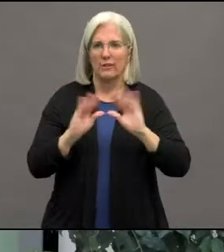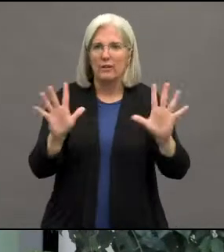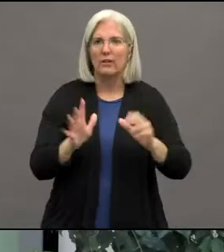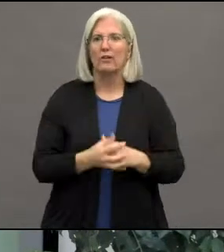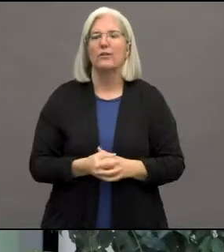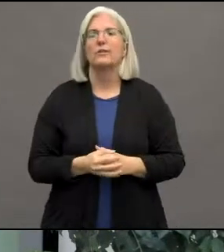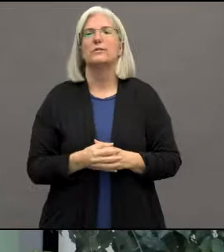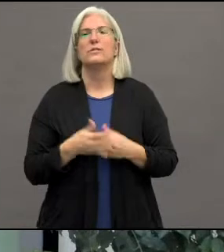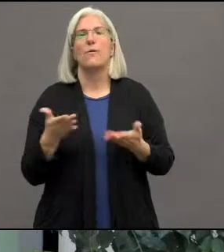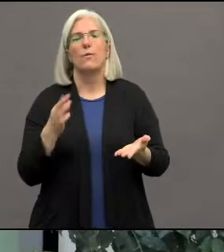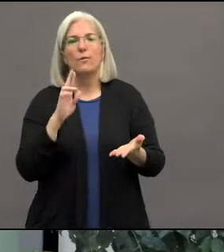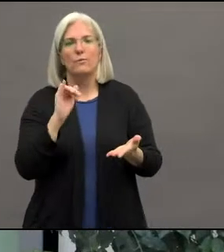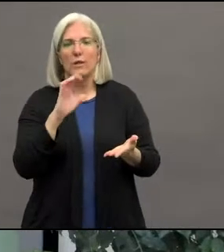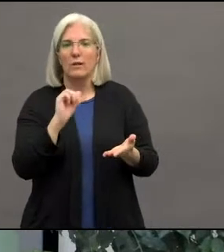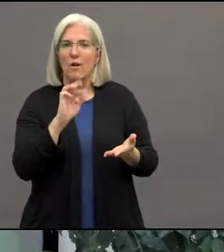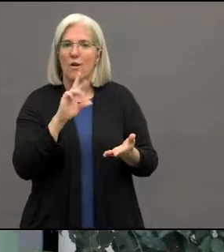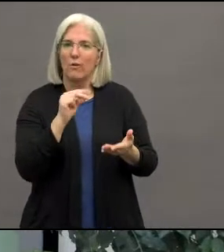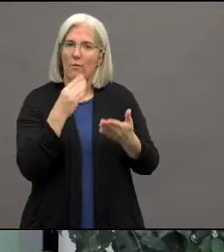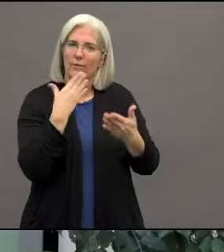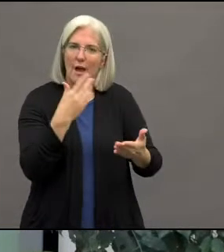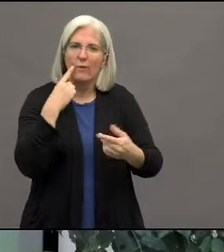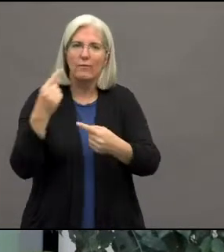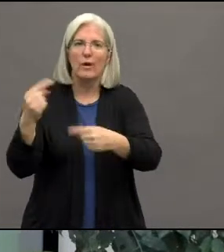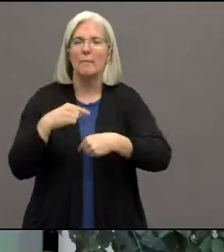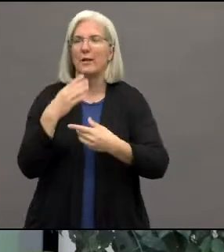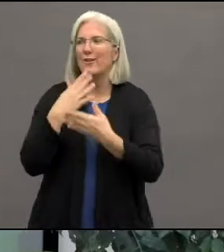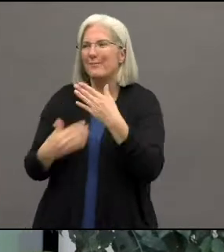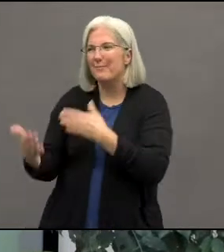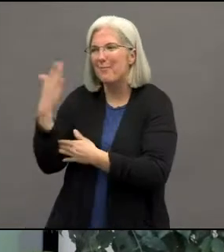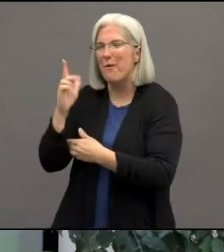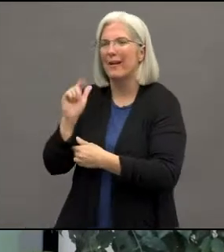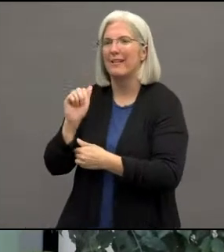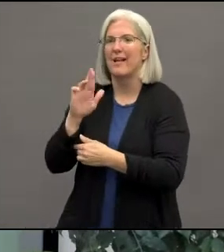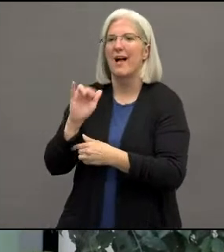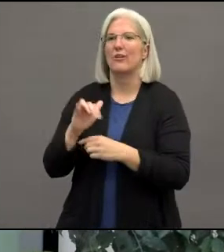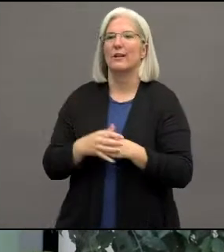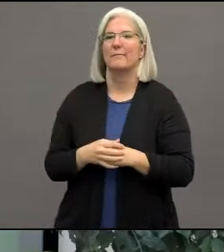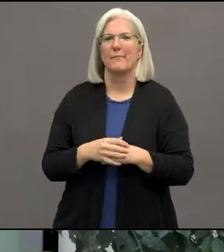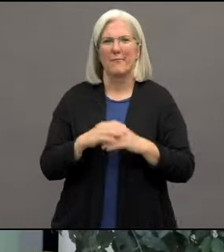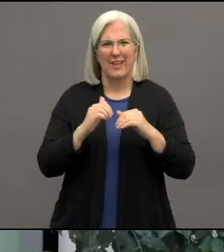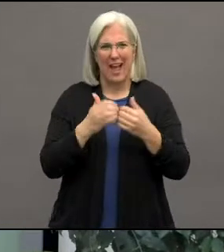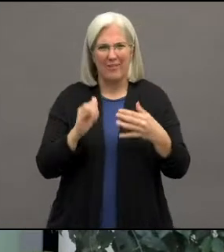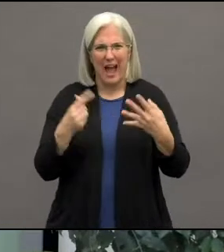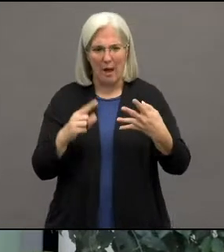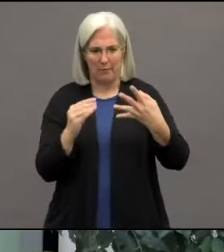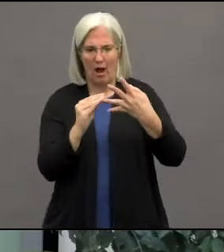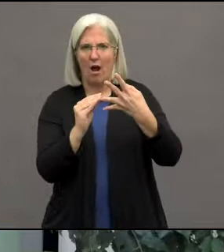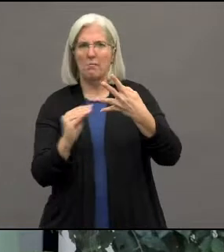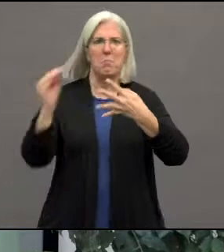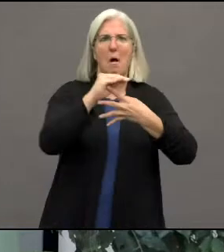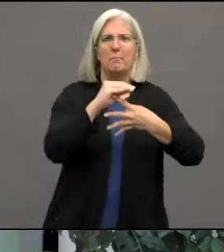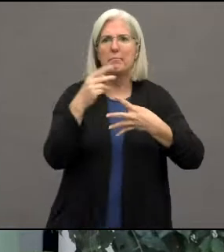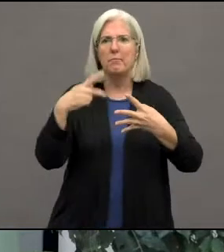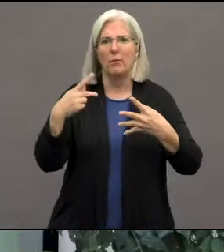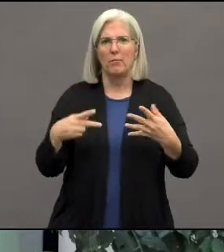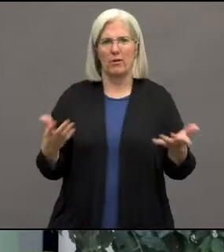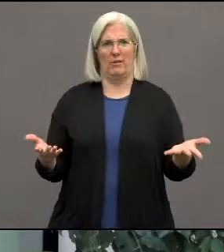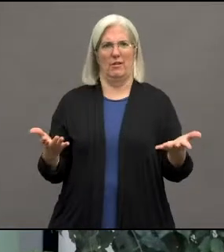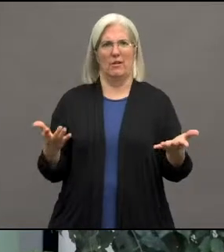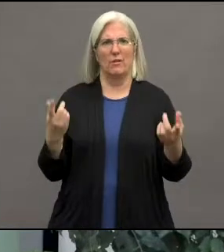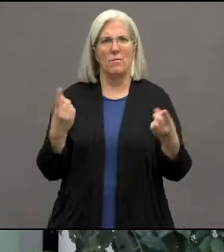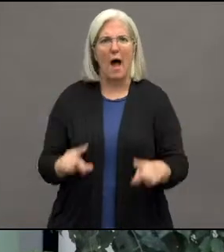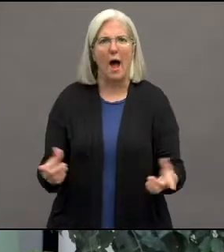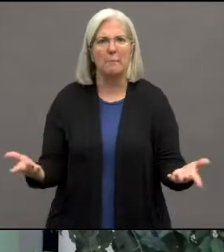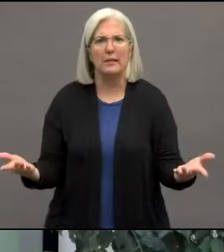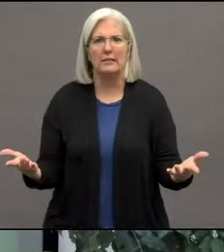here. Good morning, Larry. How did we get here to this purple tier? Larry, we've been seeing an